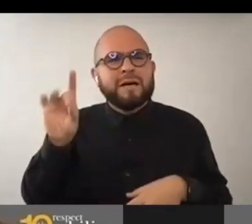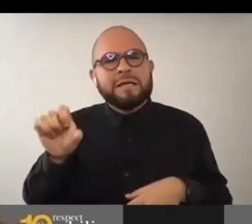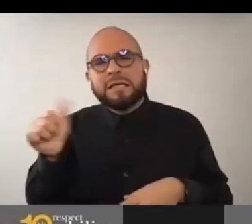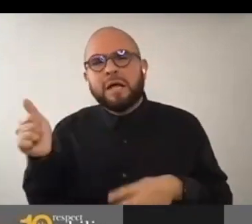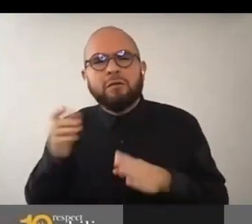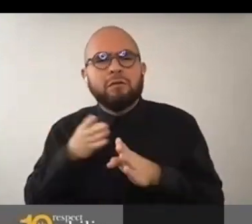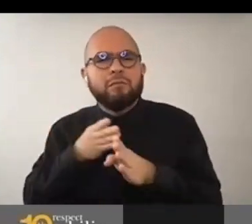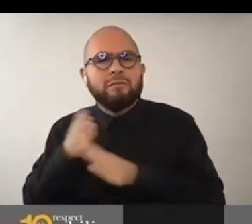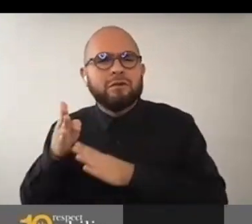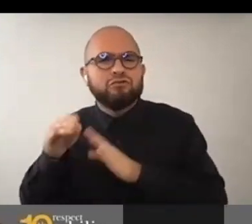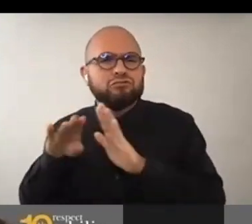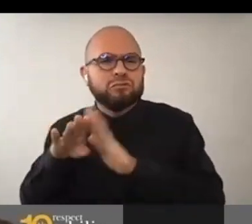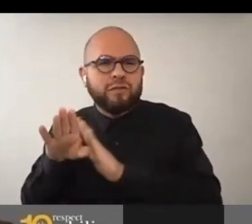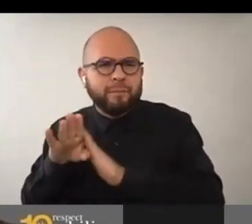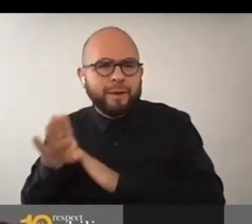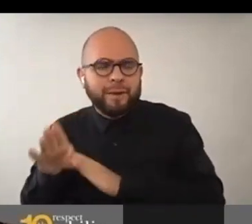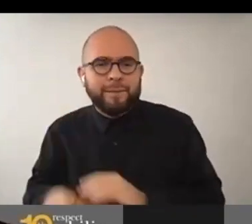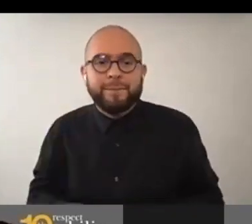Jake.